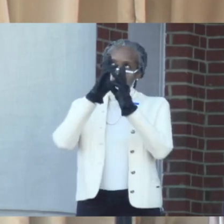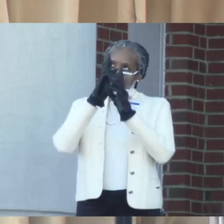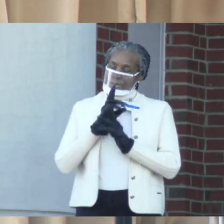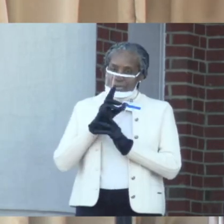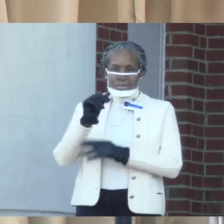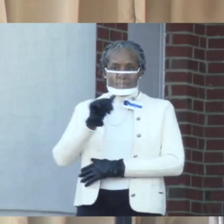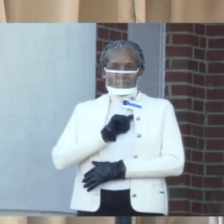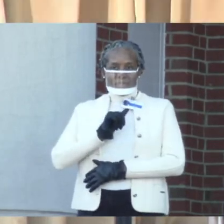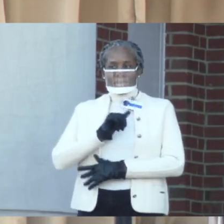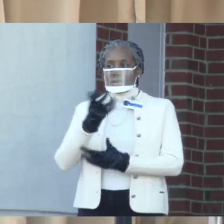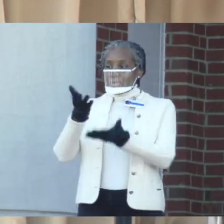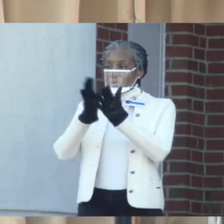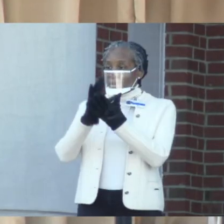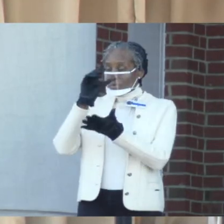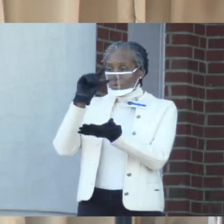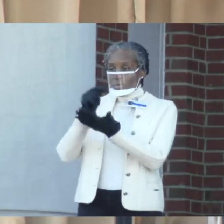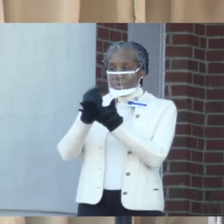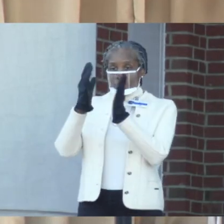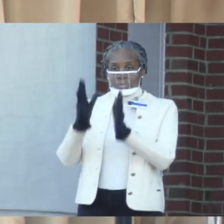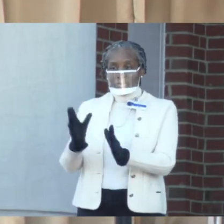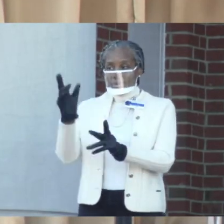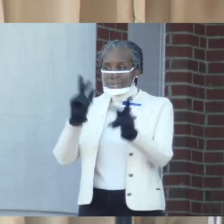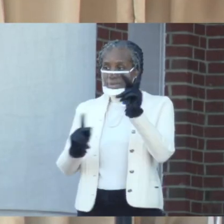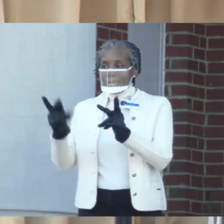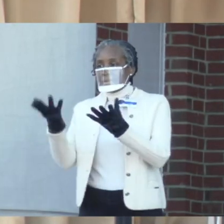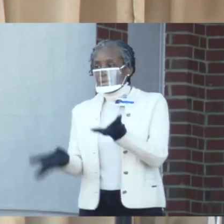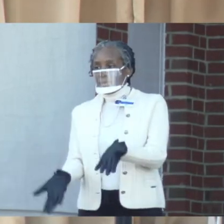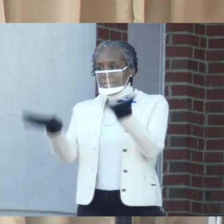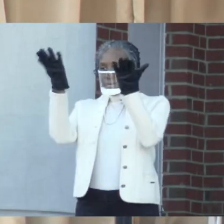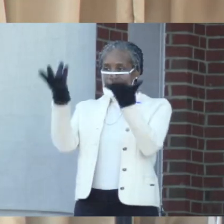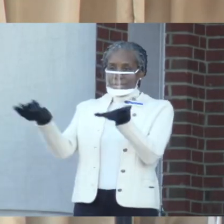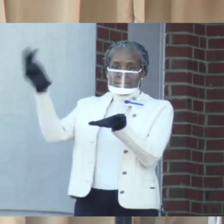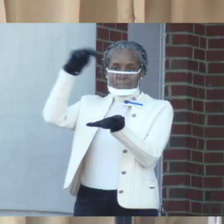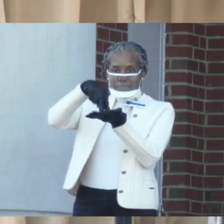honor, to ask the graduates to please rise.